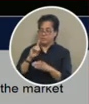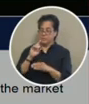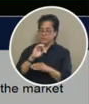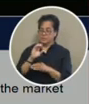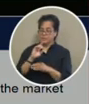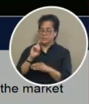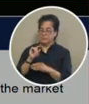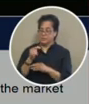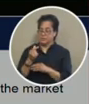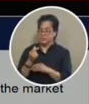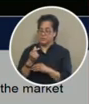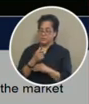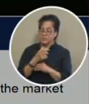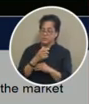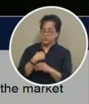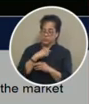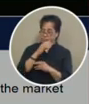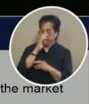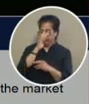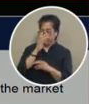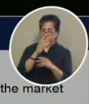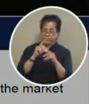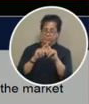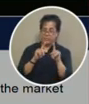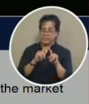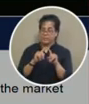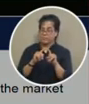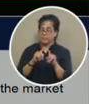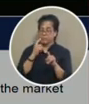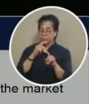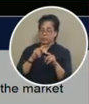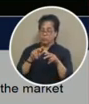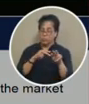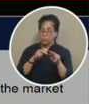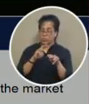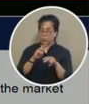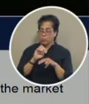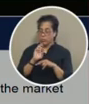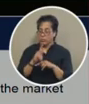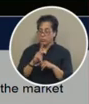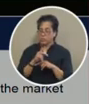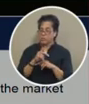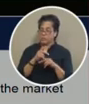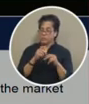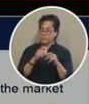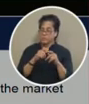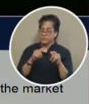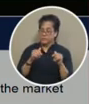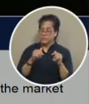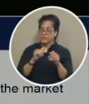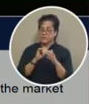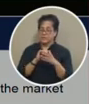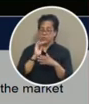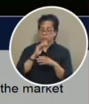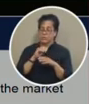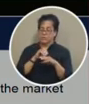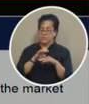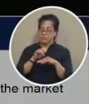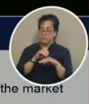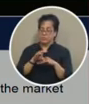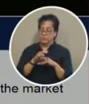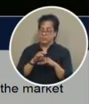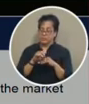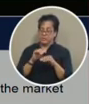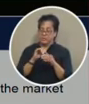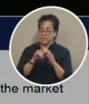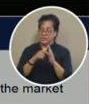order to come up with different devices for crosswalks. This would have impacted that even